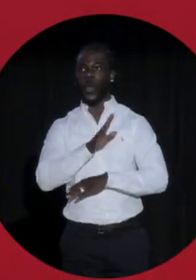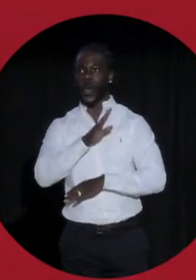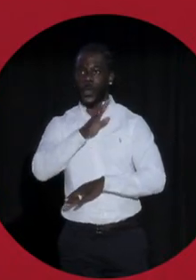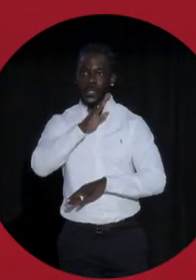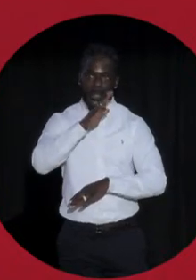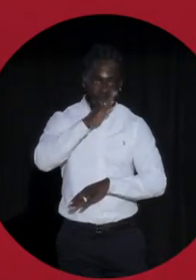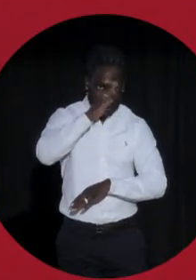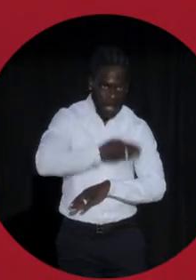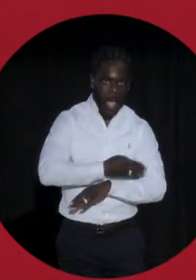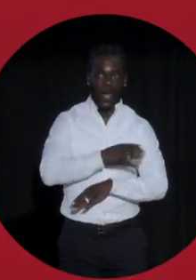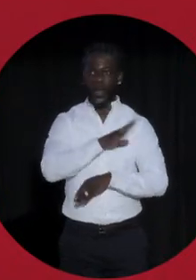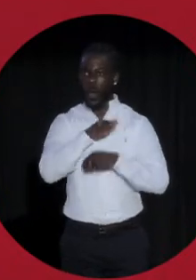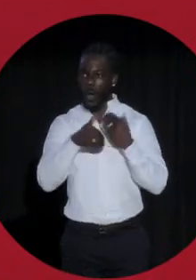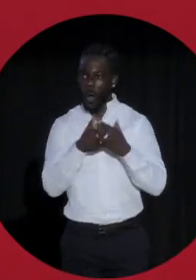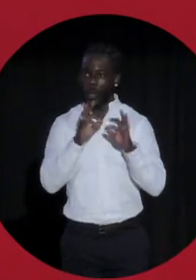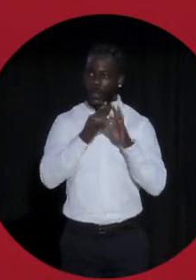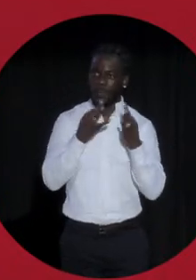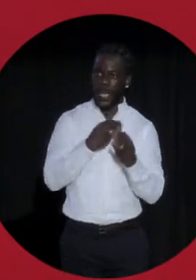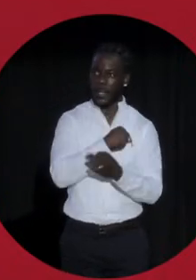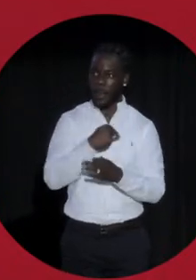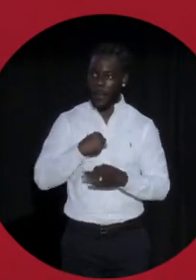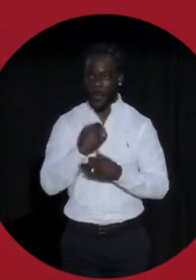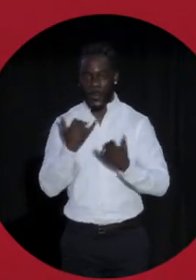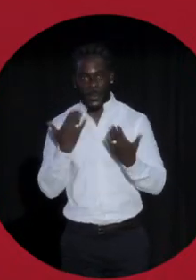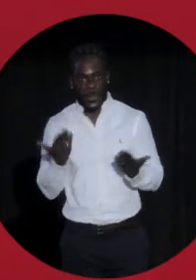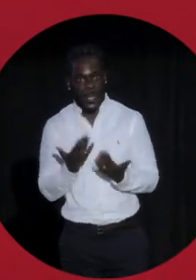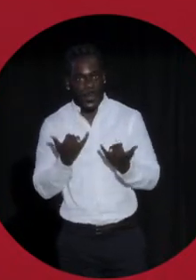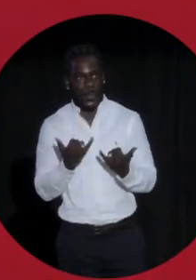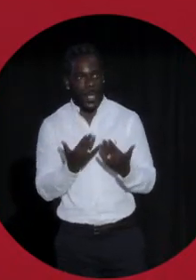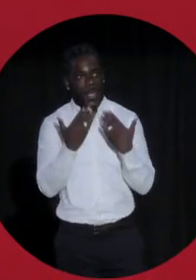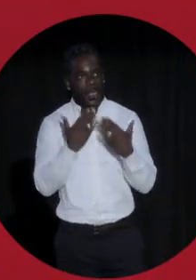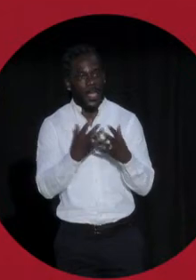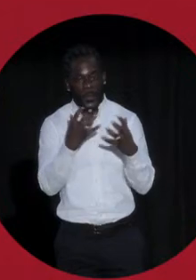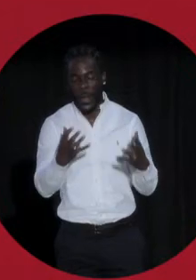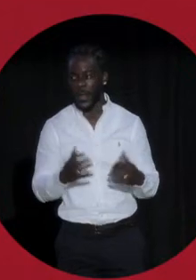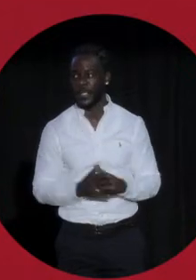brother, and all the family members who are here. Thank you very much.